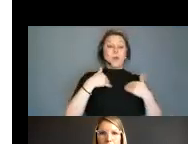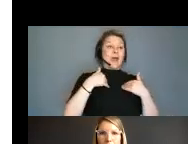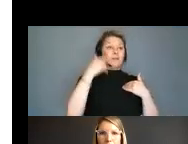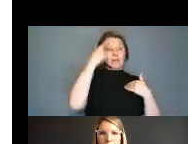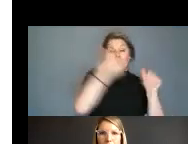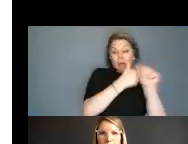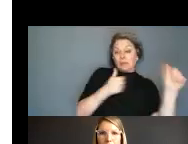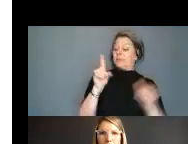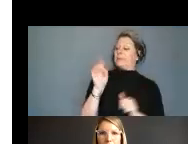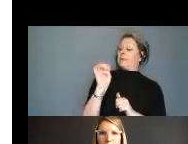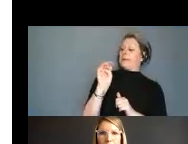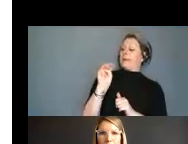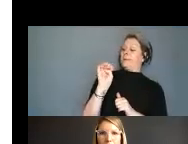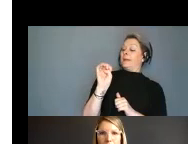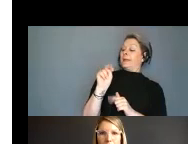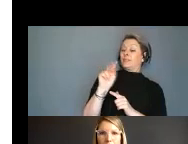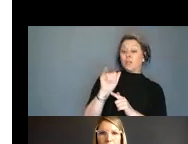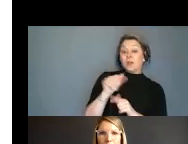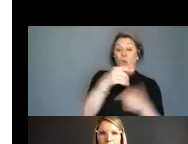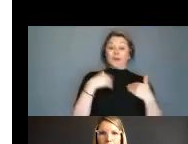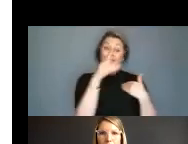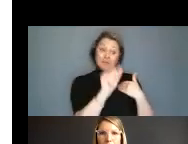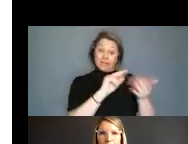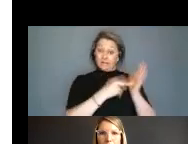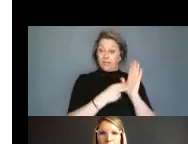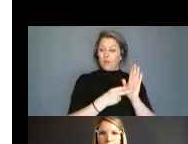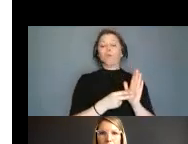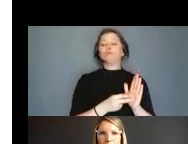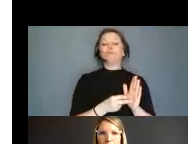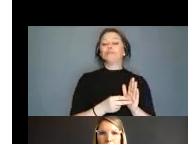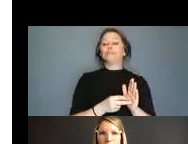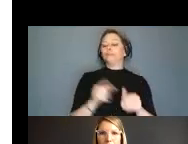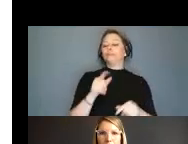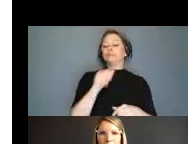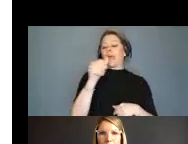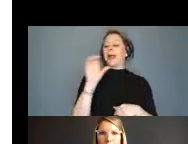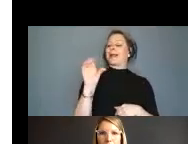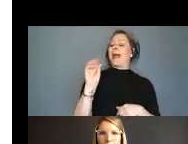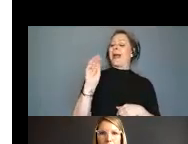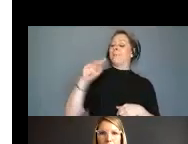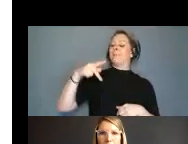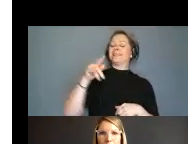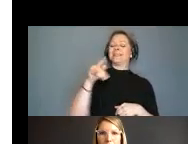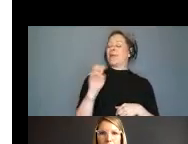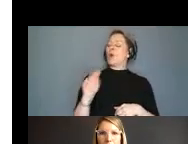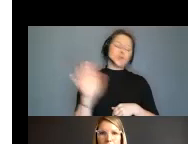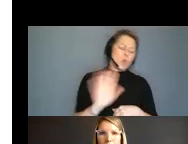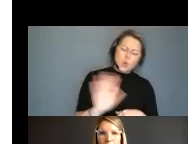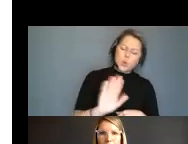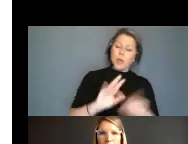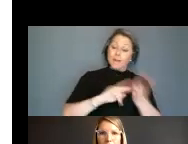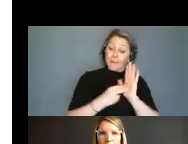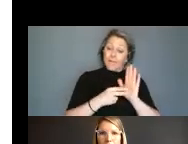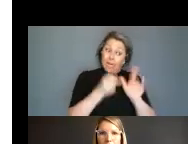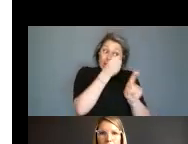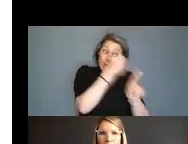you live with a disability, it doesn't mean that you're incapable. These factors may impact someone's